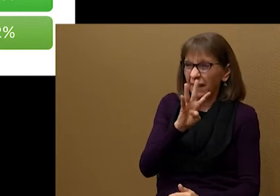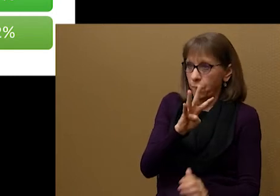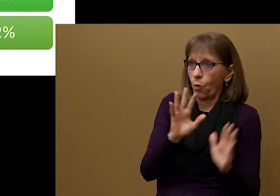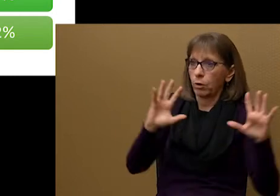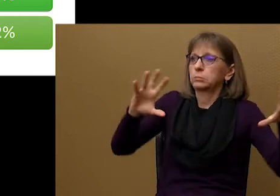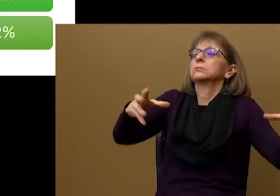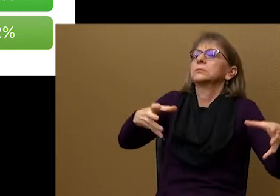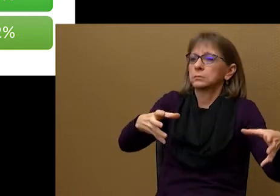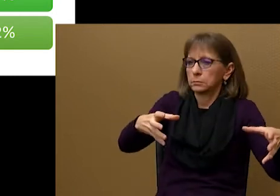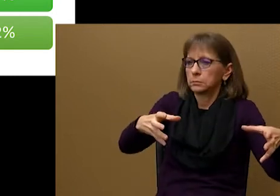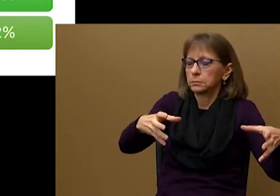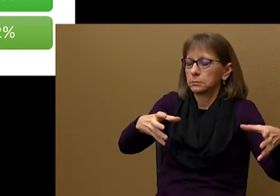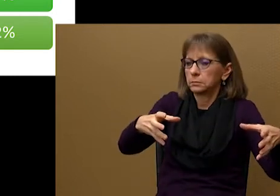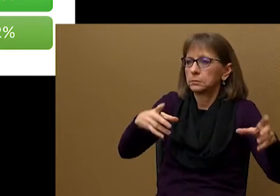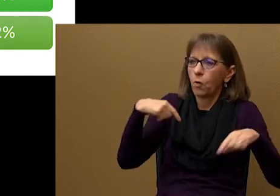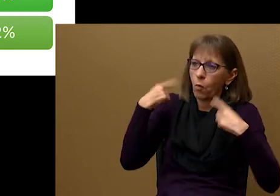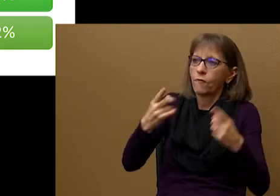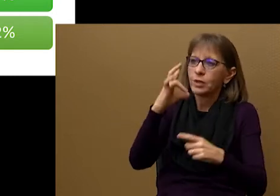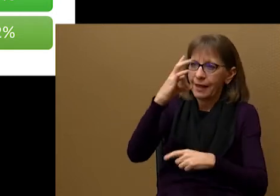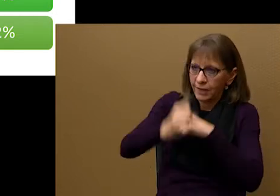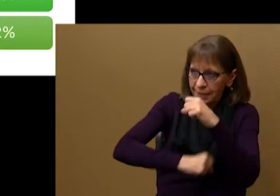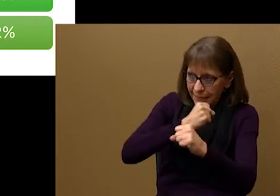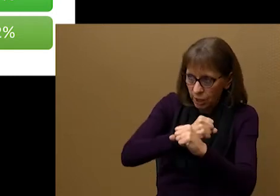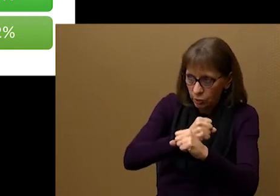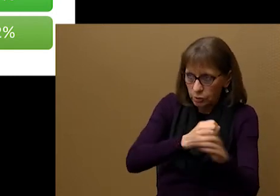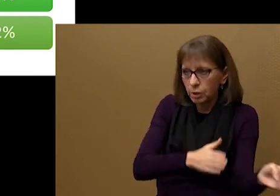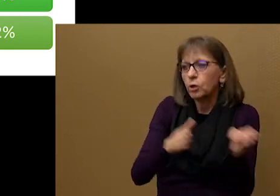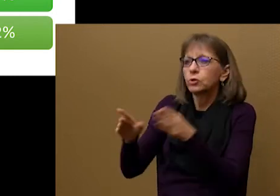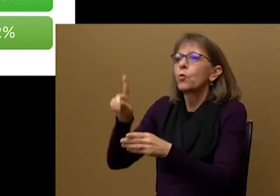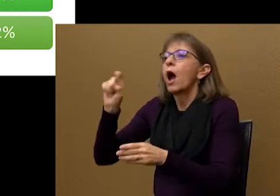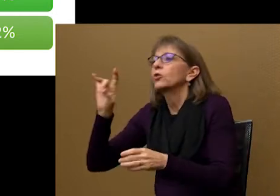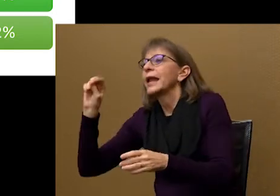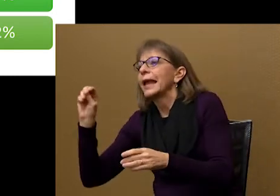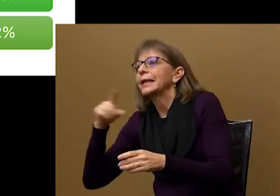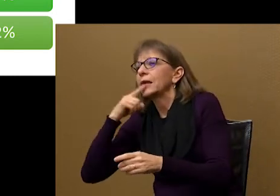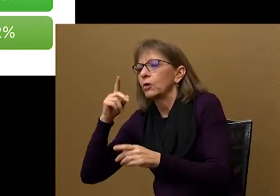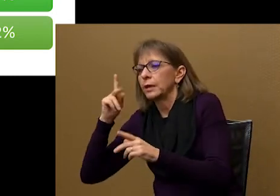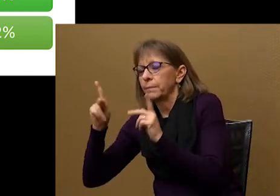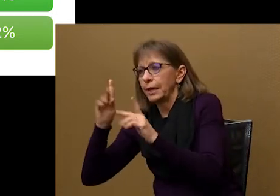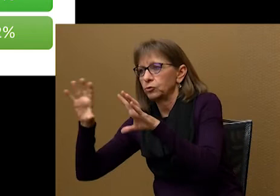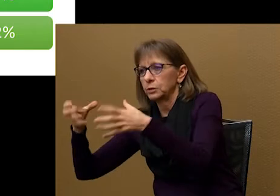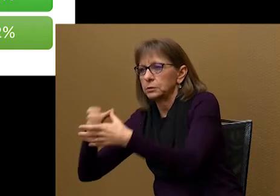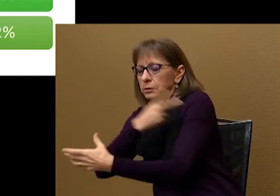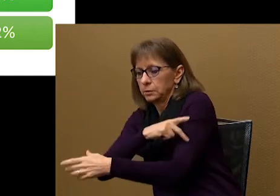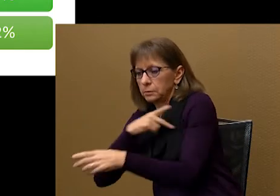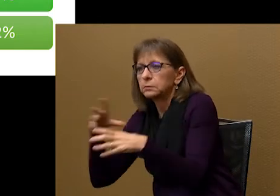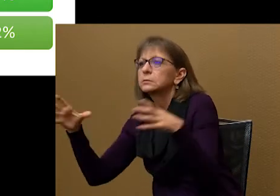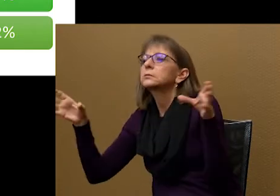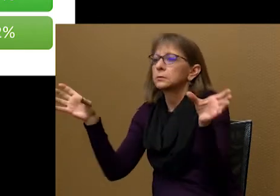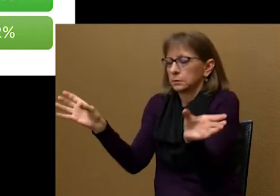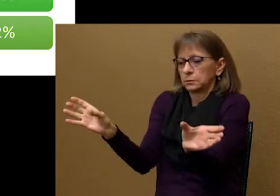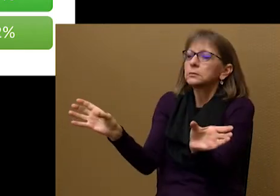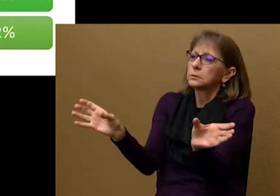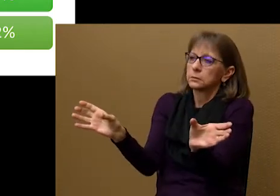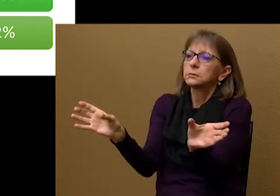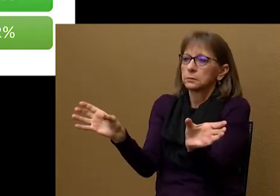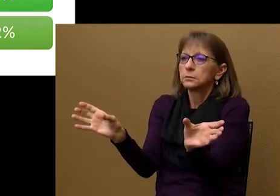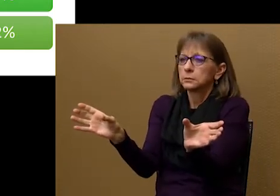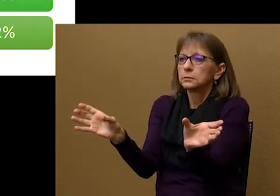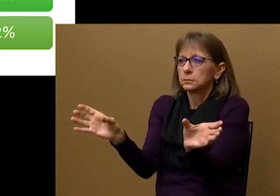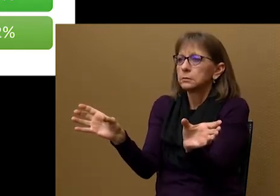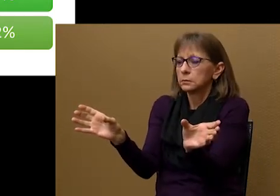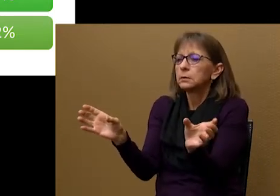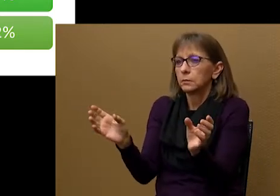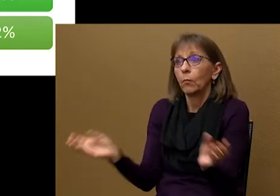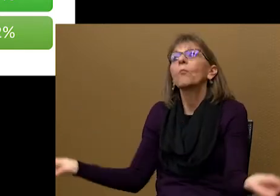deaf patients, 94 that we saw over 7 years, to 180 hearing patients that were seen at the hospital at one